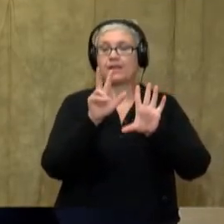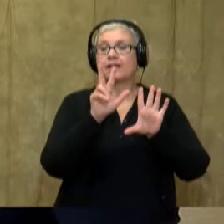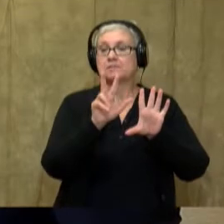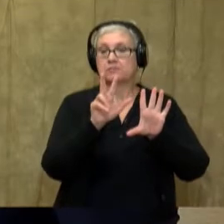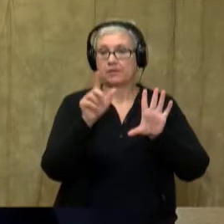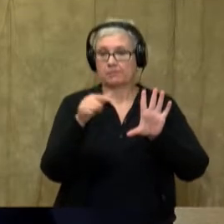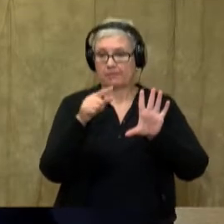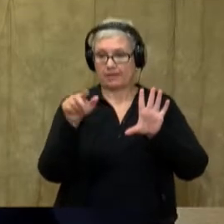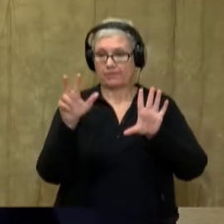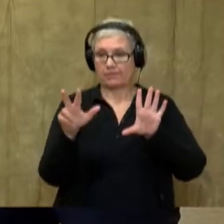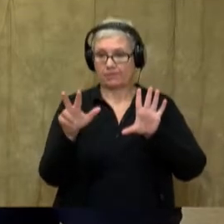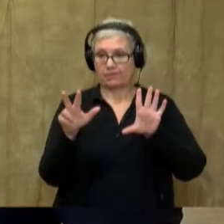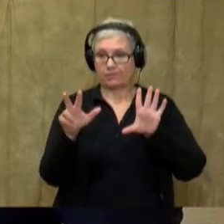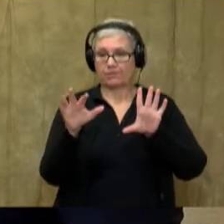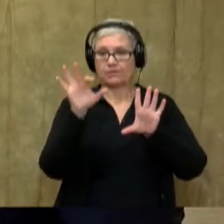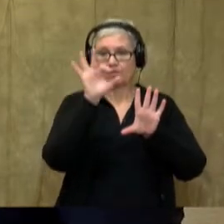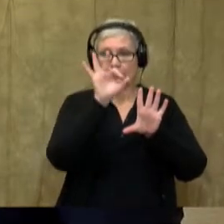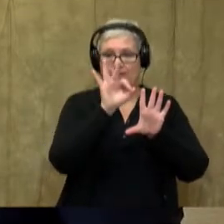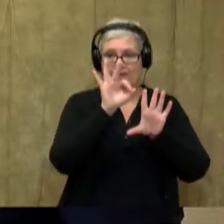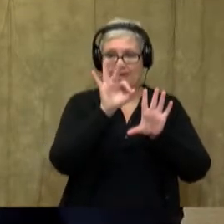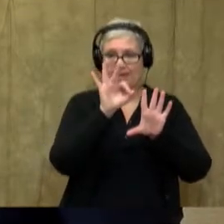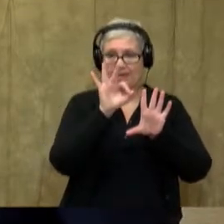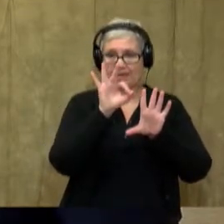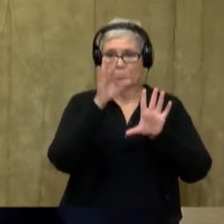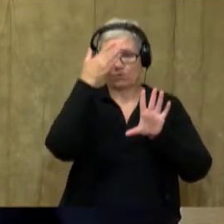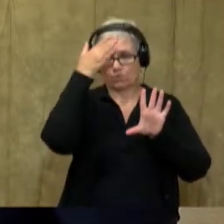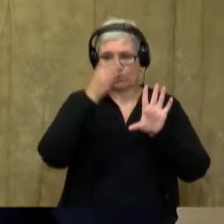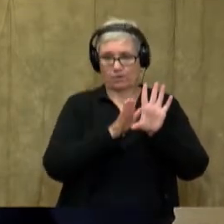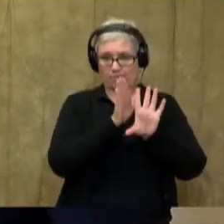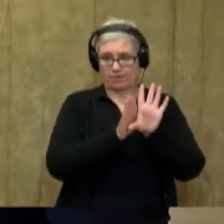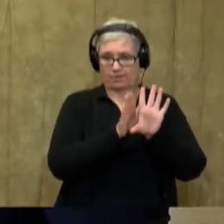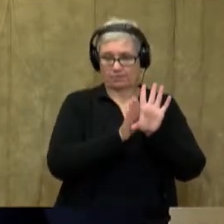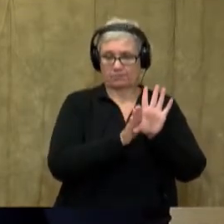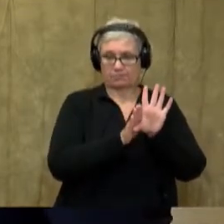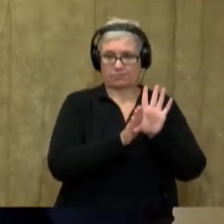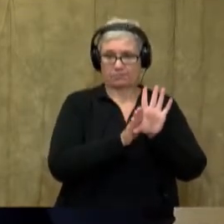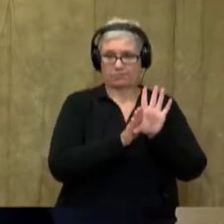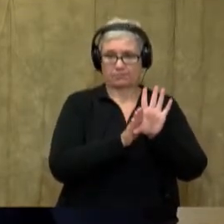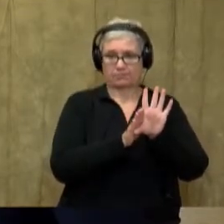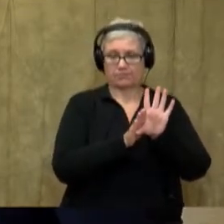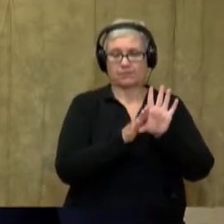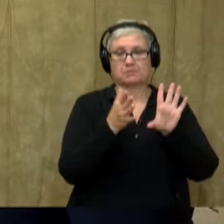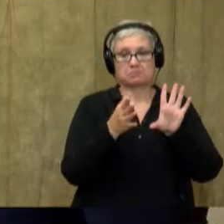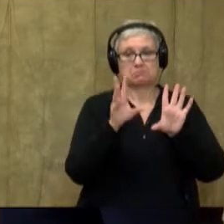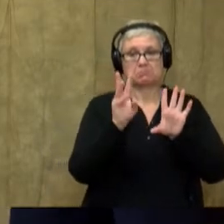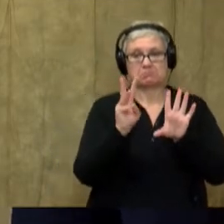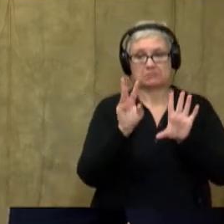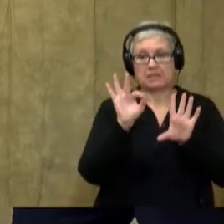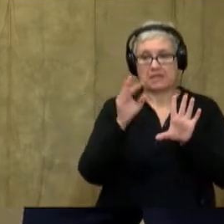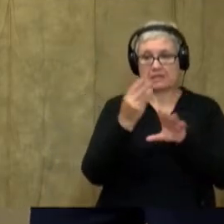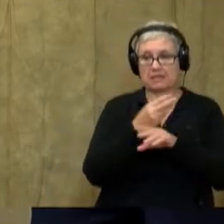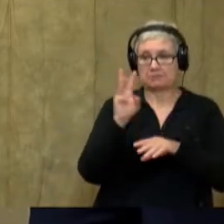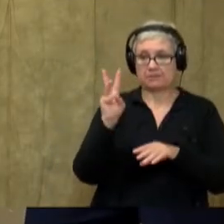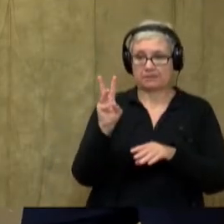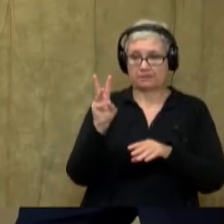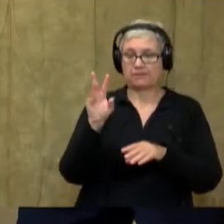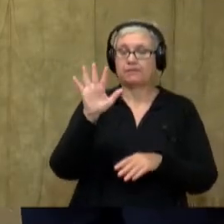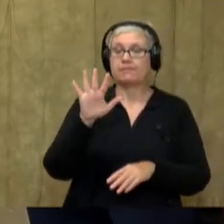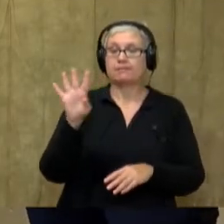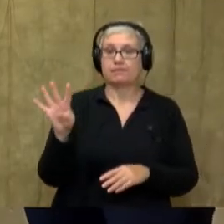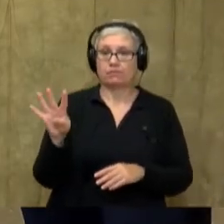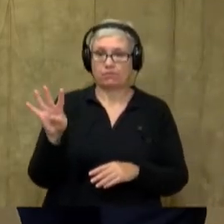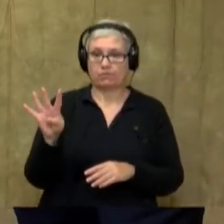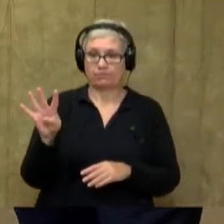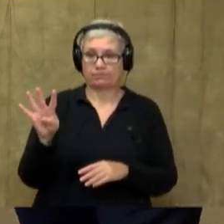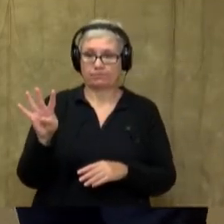3. So I've got 9 total cubes on 1 face, and a cube has 6 faces, so 9 times 6 gives us